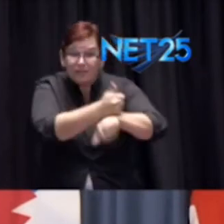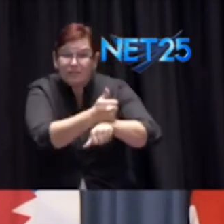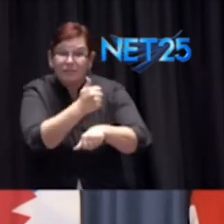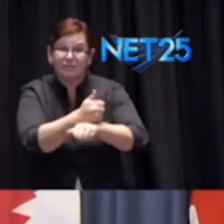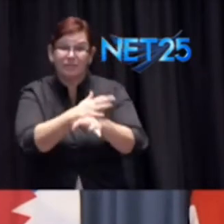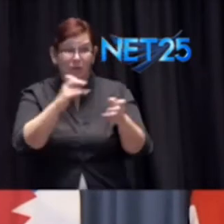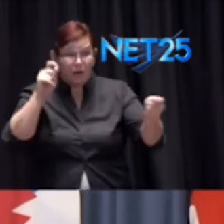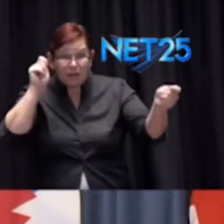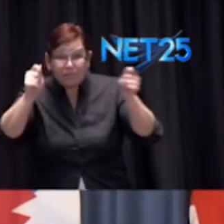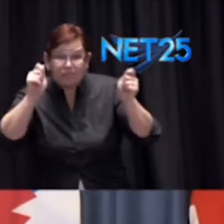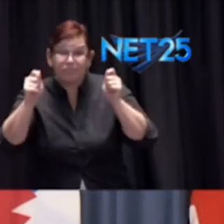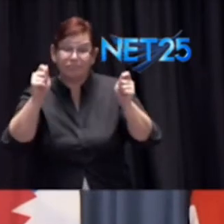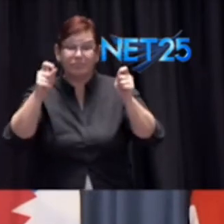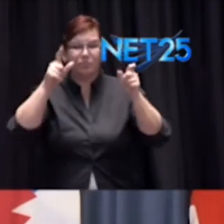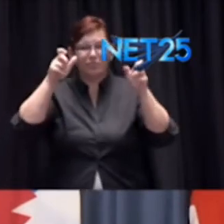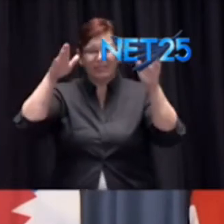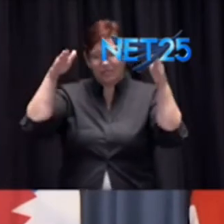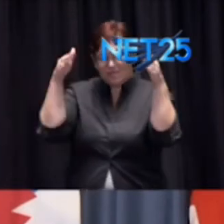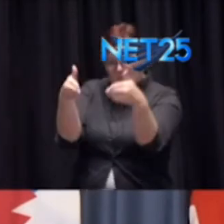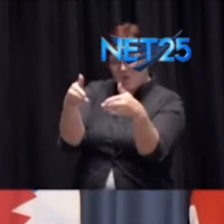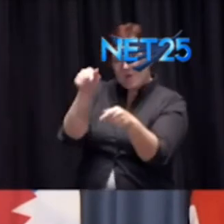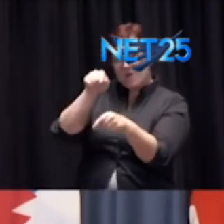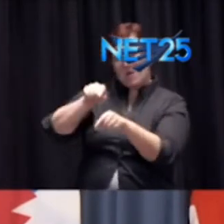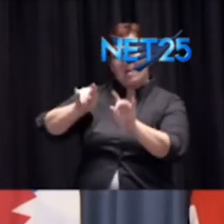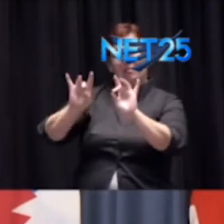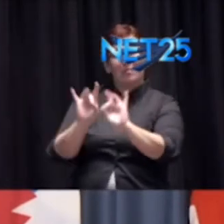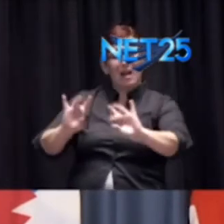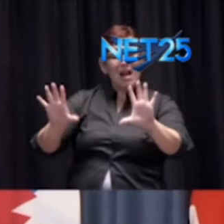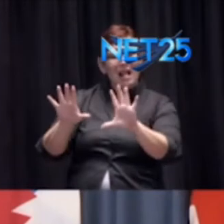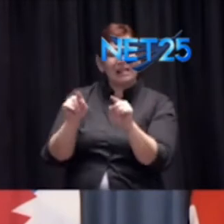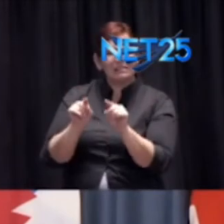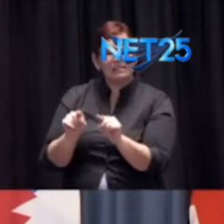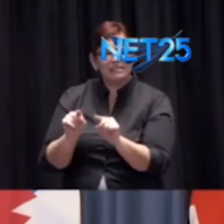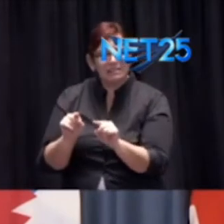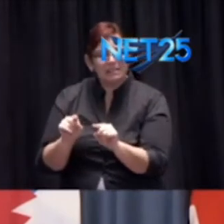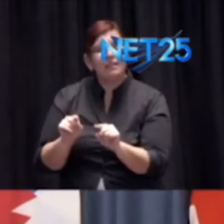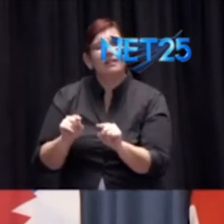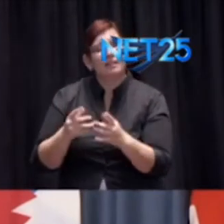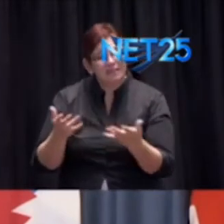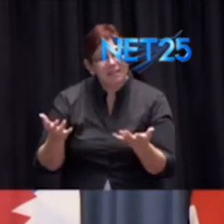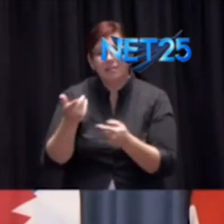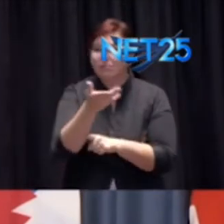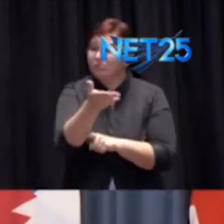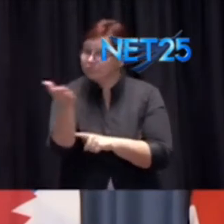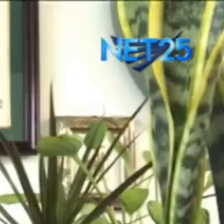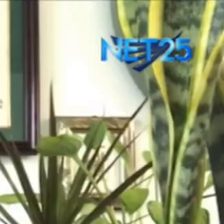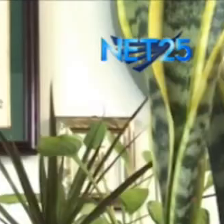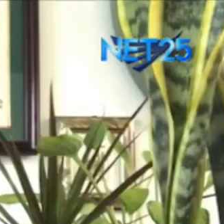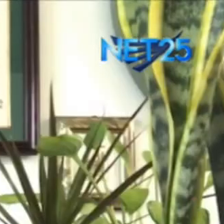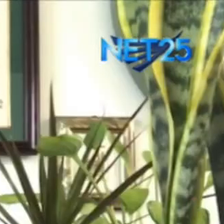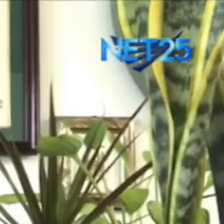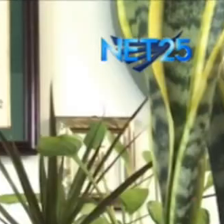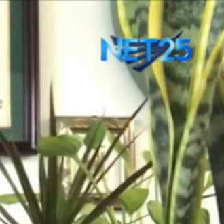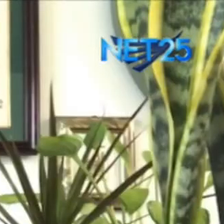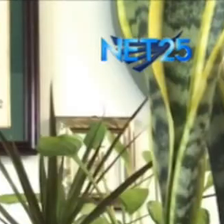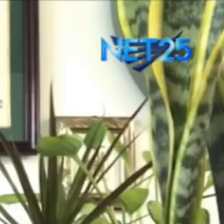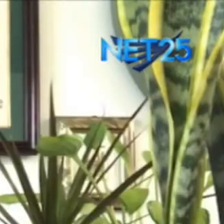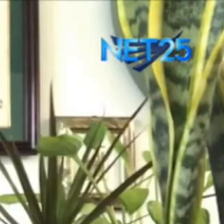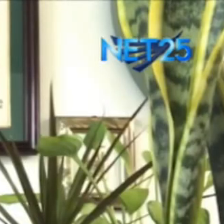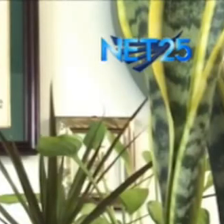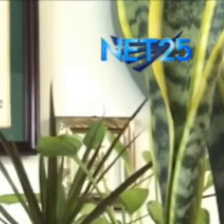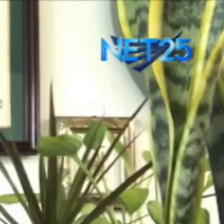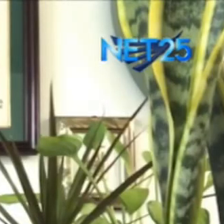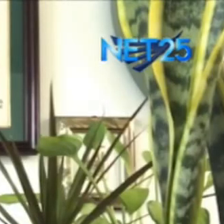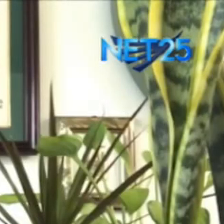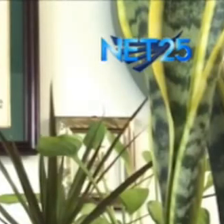focused on violent crime, and that some responsibilities, better handled by others, are reallocated elsewhere. The mayor